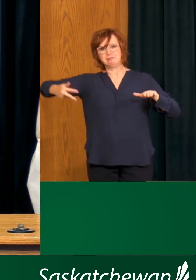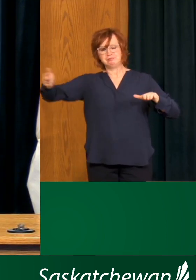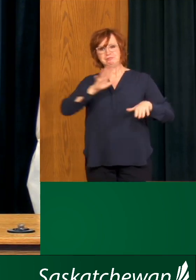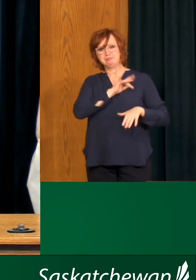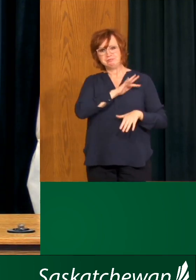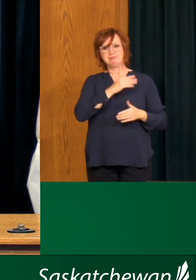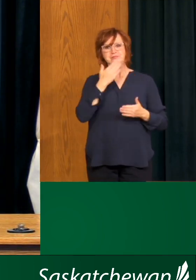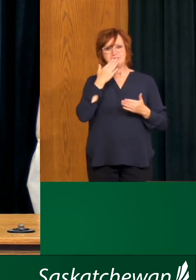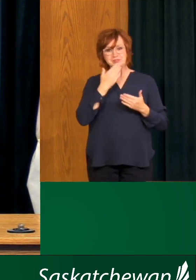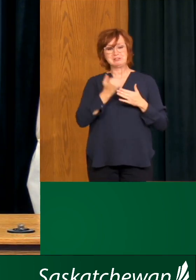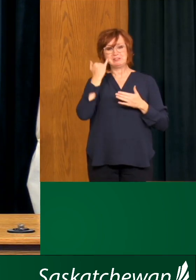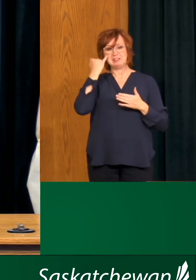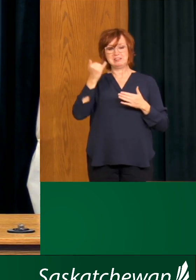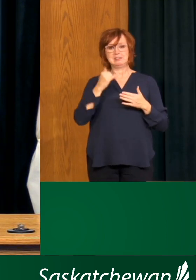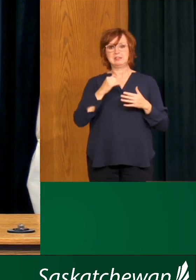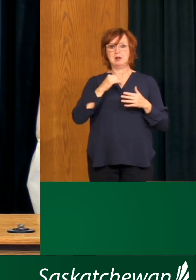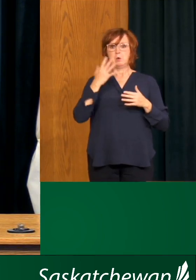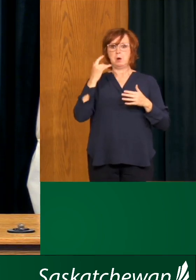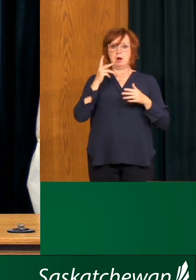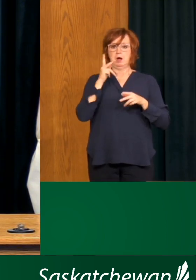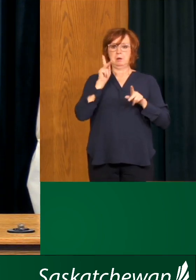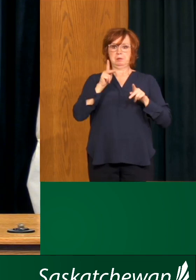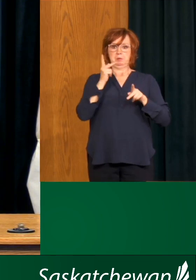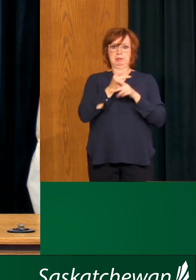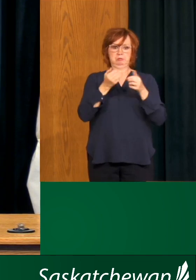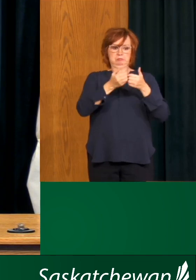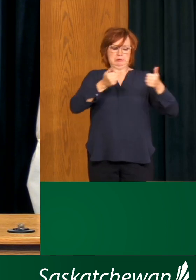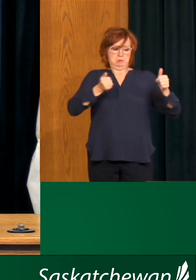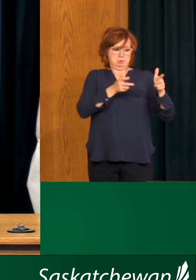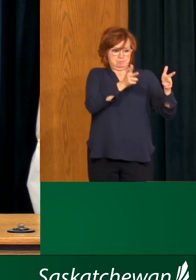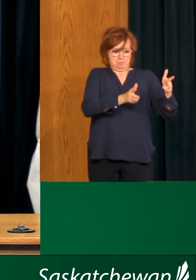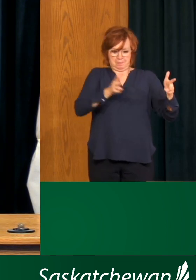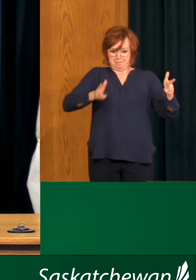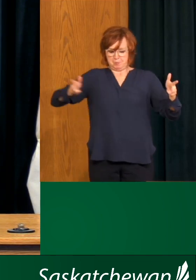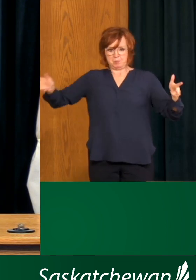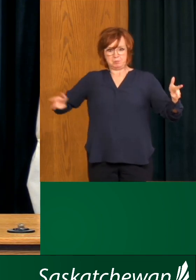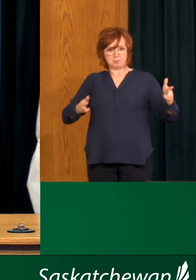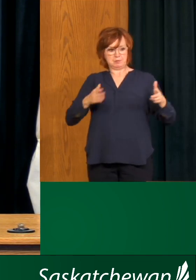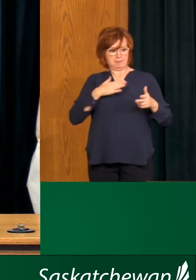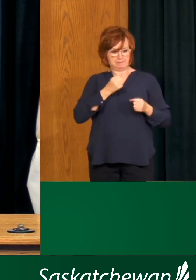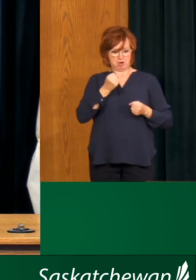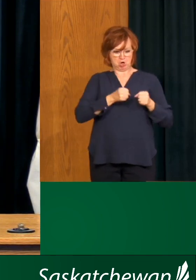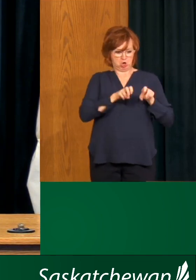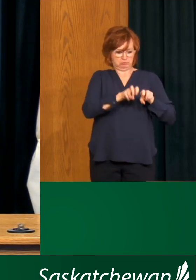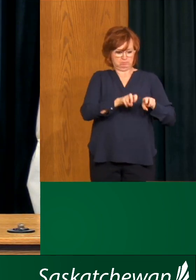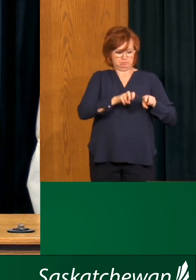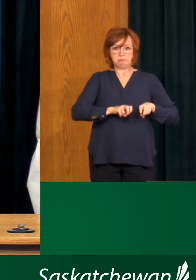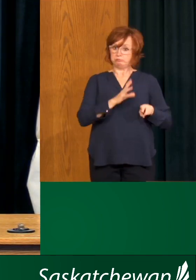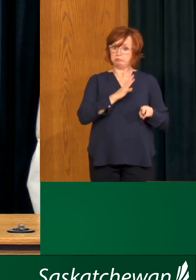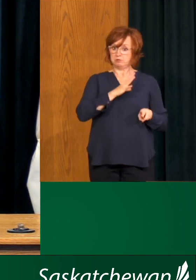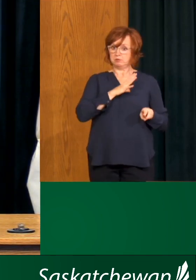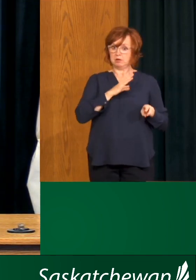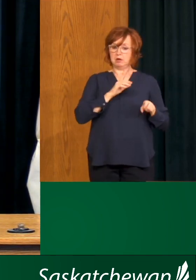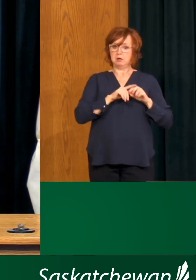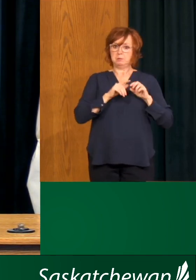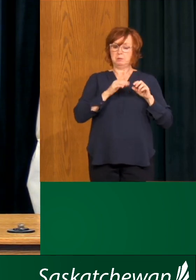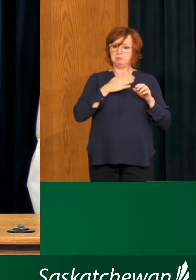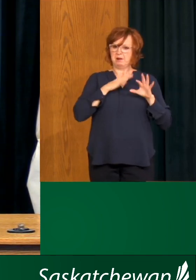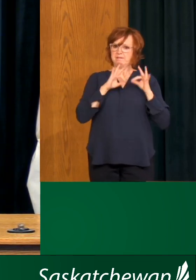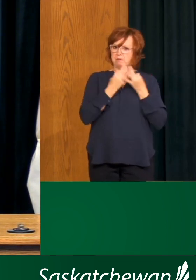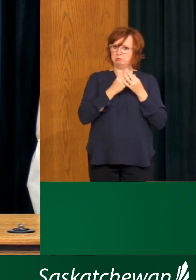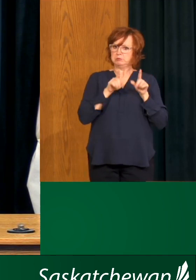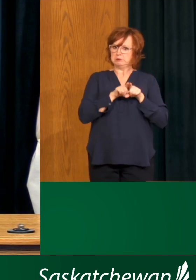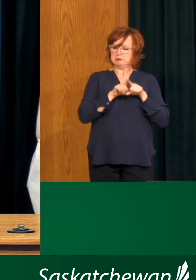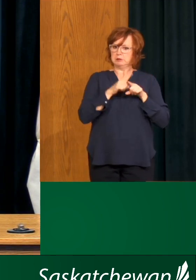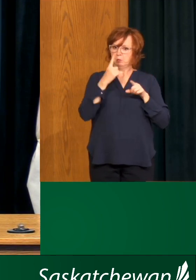the bulk of the people, aside from those that arrive together and are within their family unit.